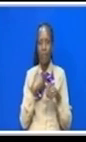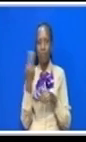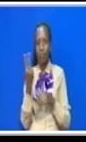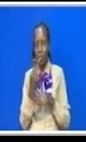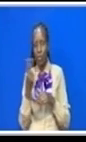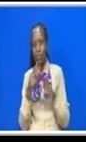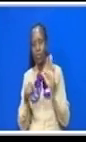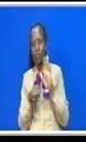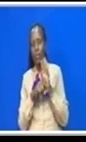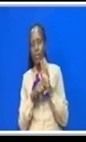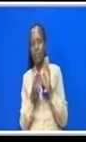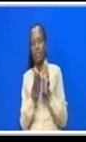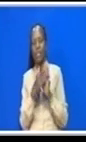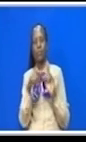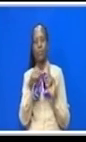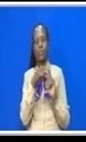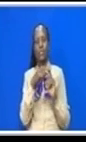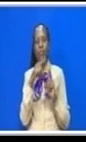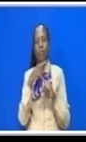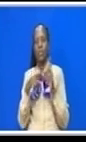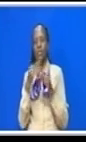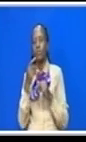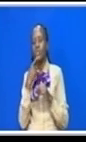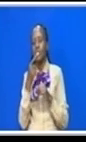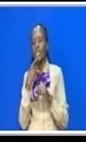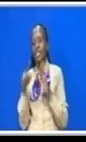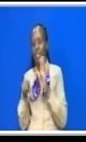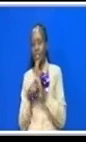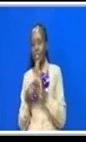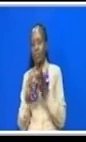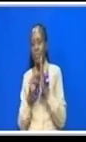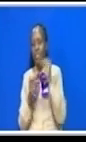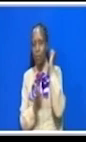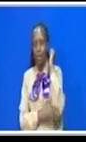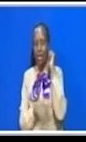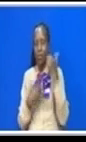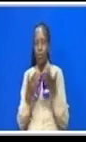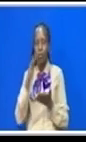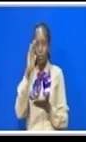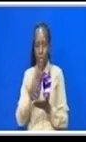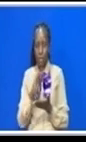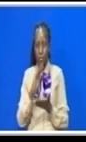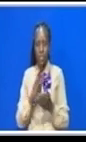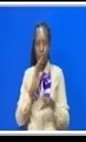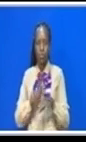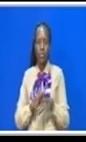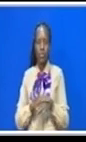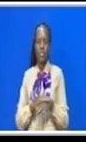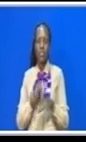we talk of negative, we are talking of something that has bad effects or reduces good effects of something.